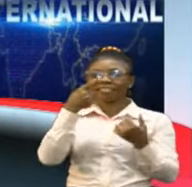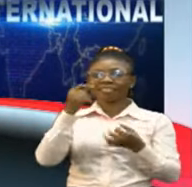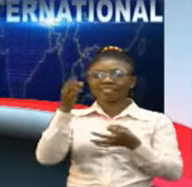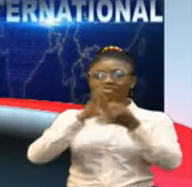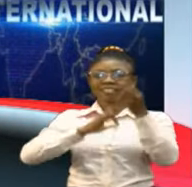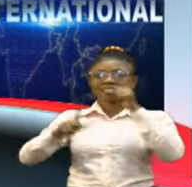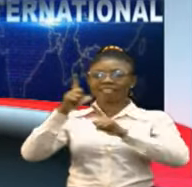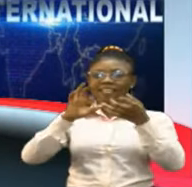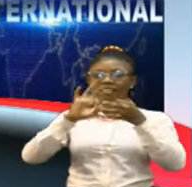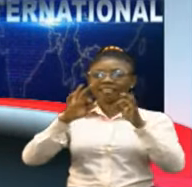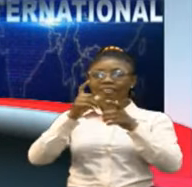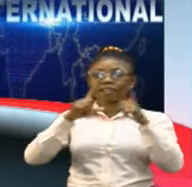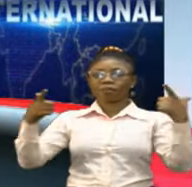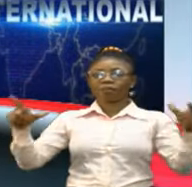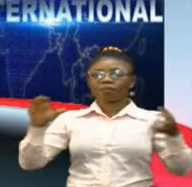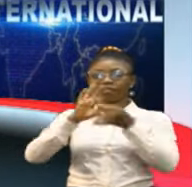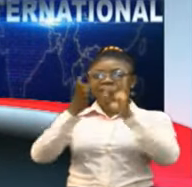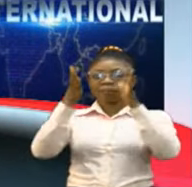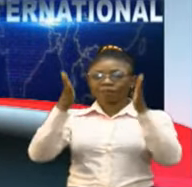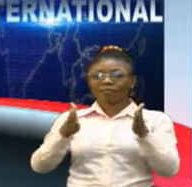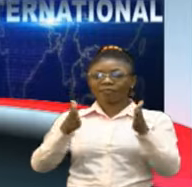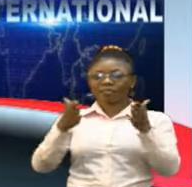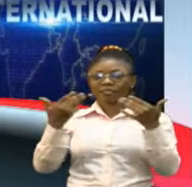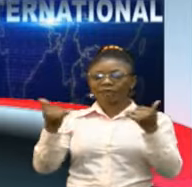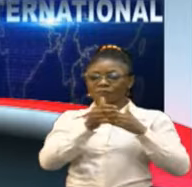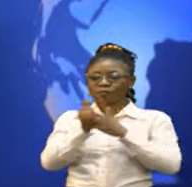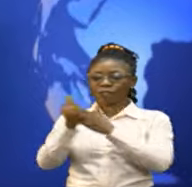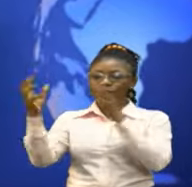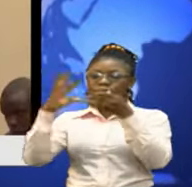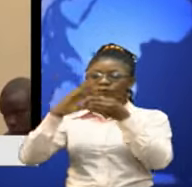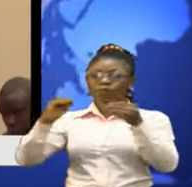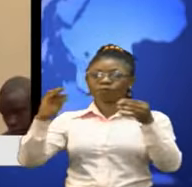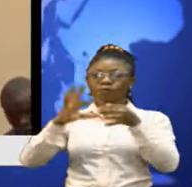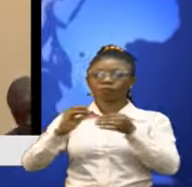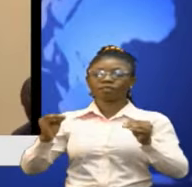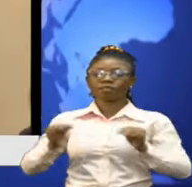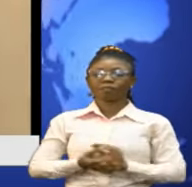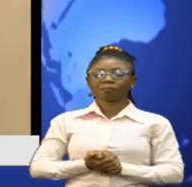language interpreter, and these are the leading stories.